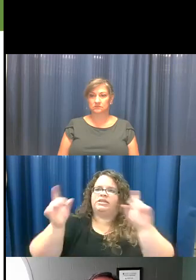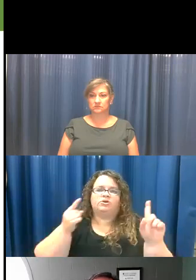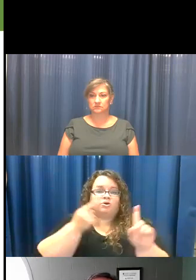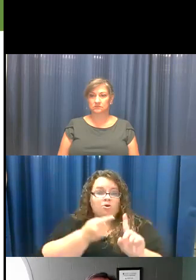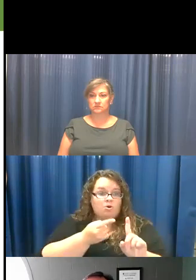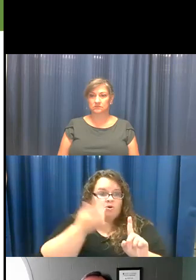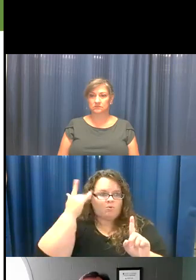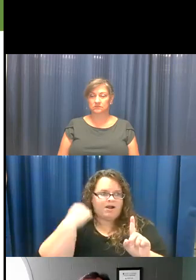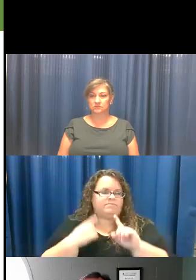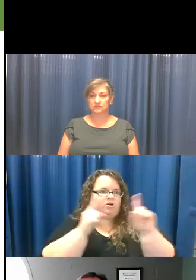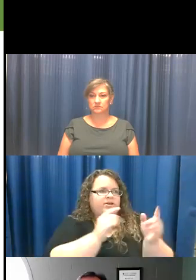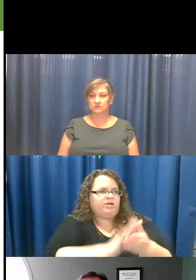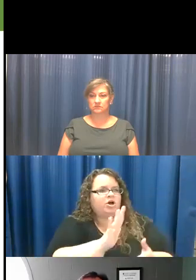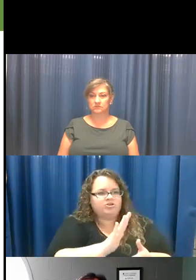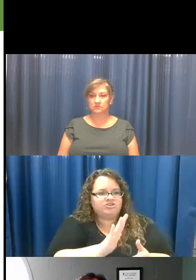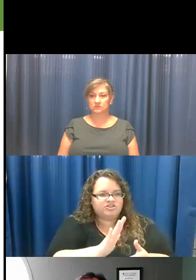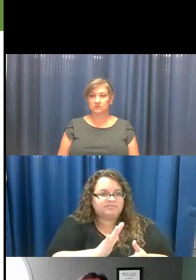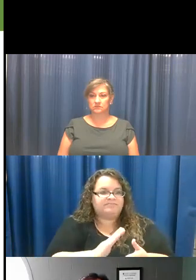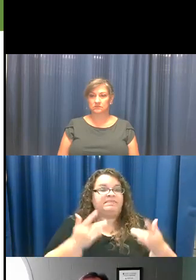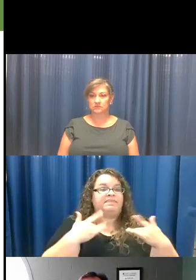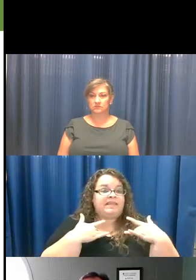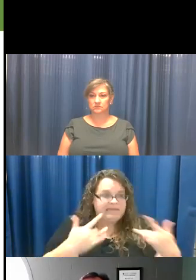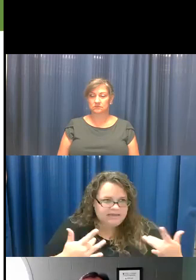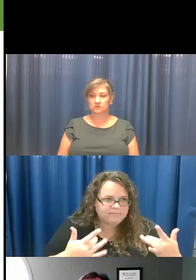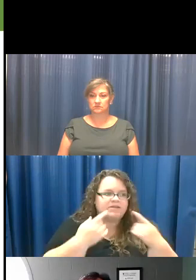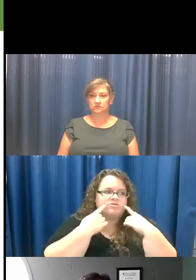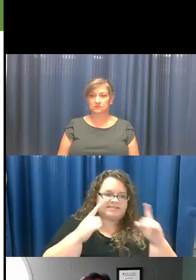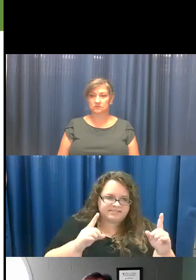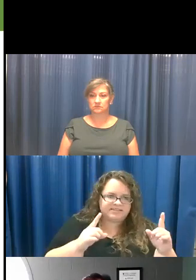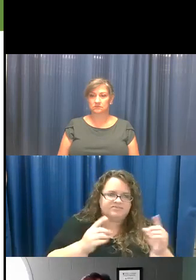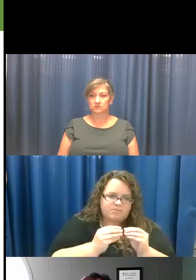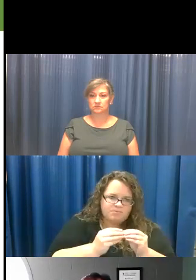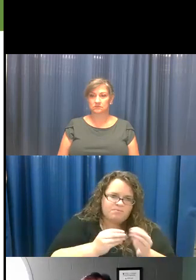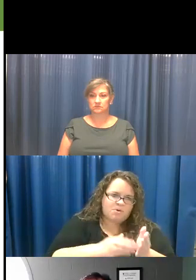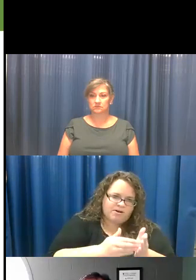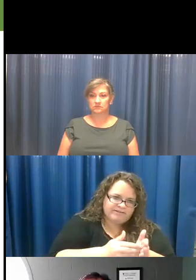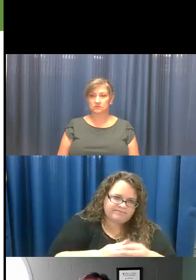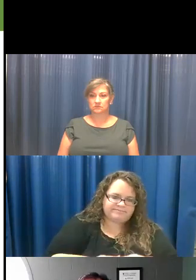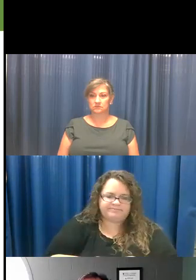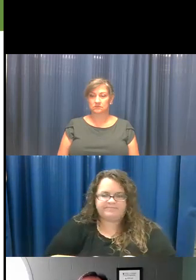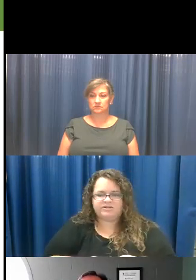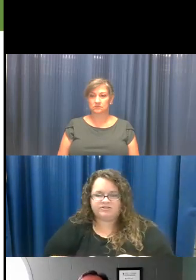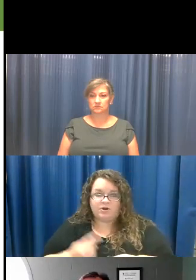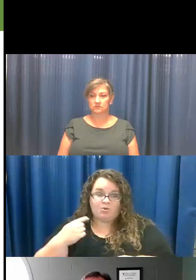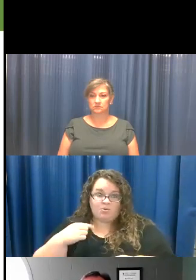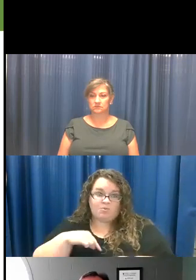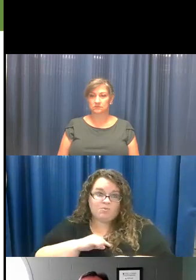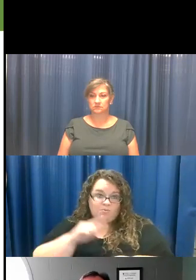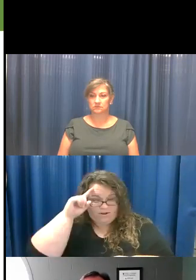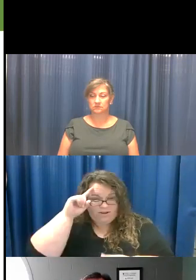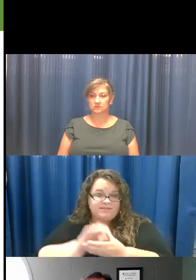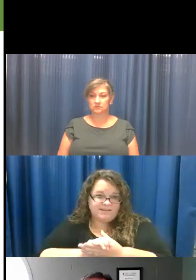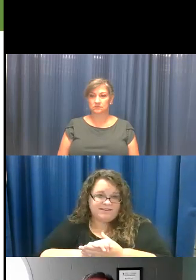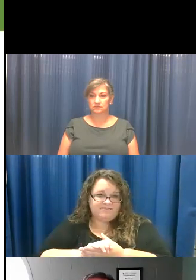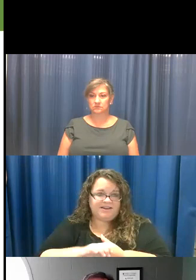be successful. So we're hoping that these pathway processes, and we believe these pathway processes, will help